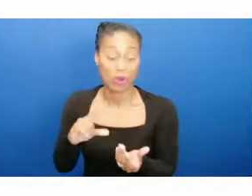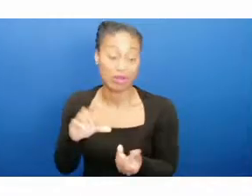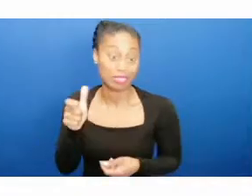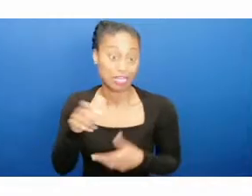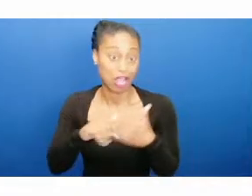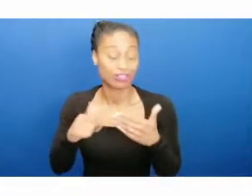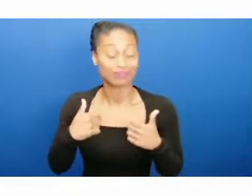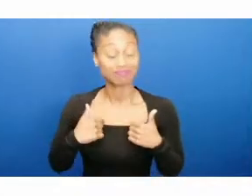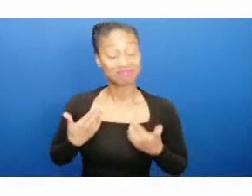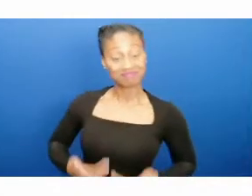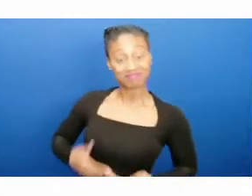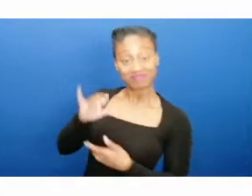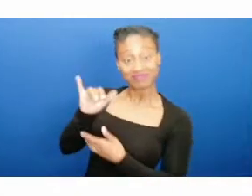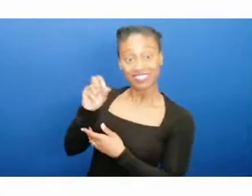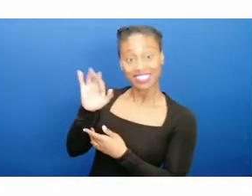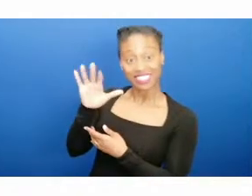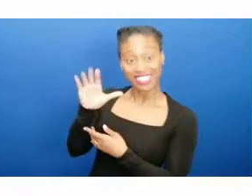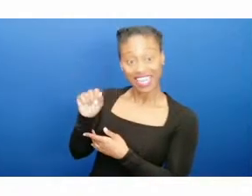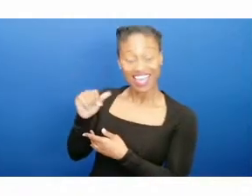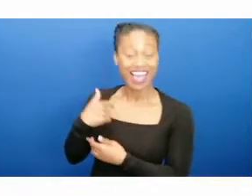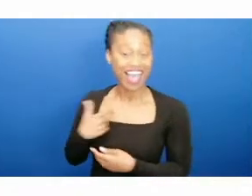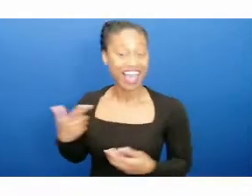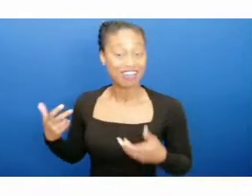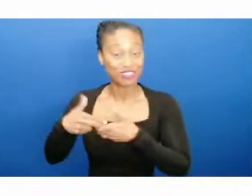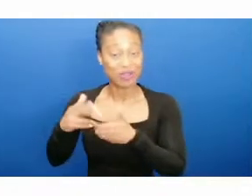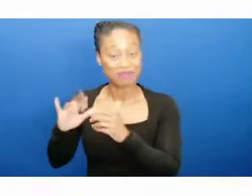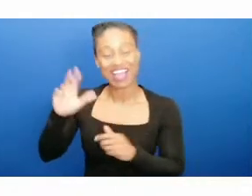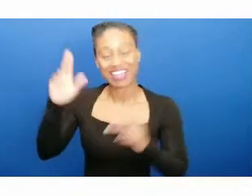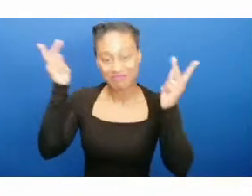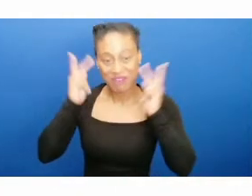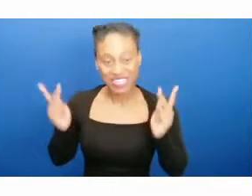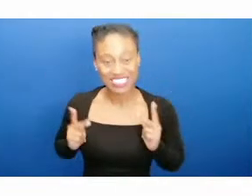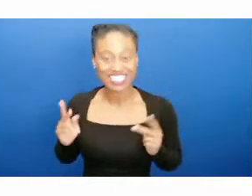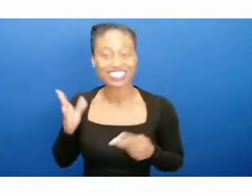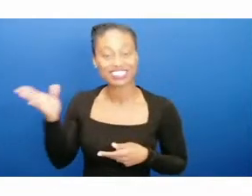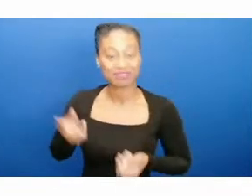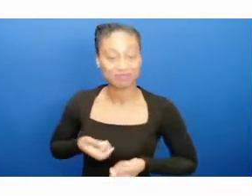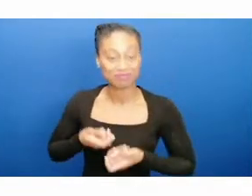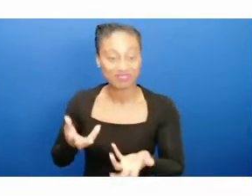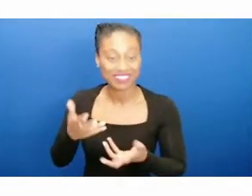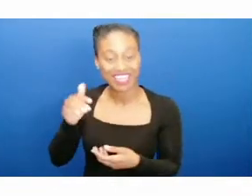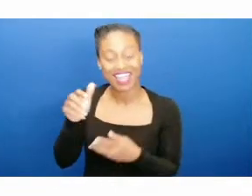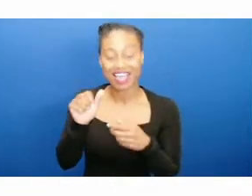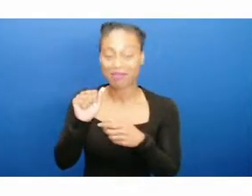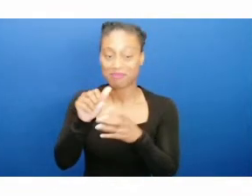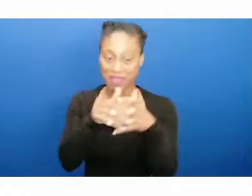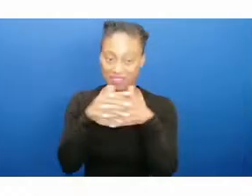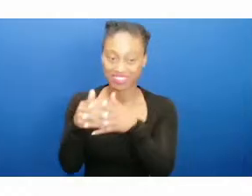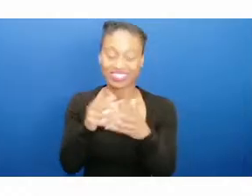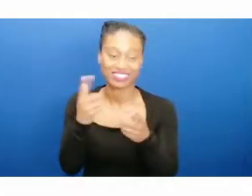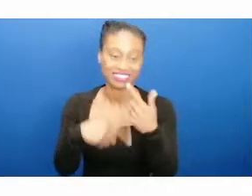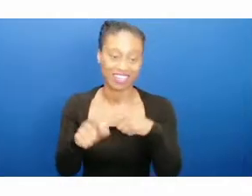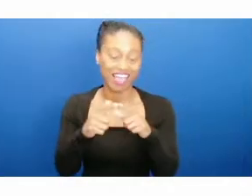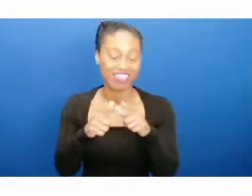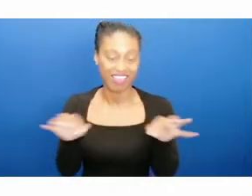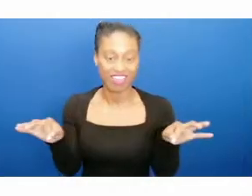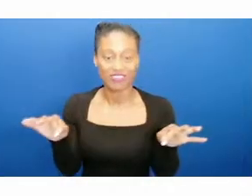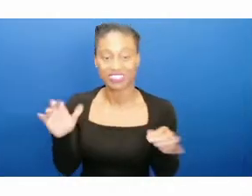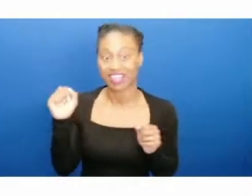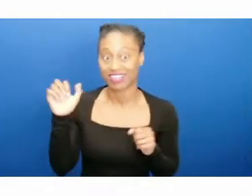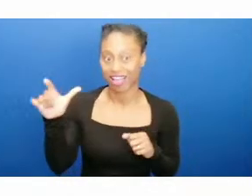and I'm joined today by Koborski, who is providing American Sign Language